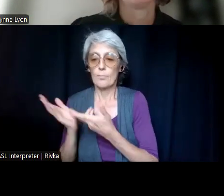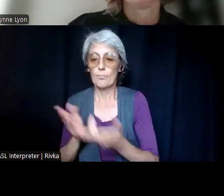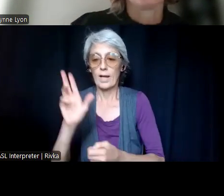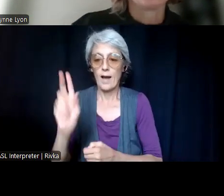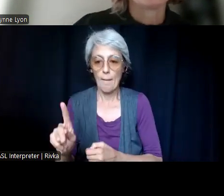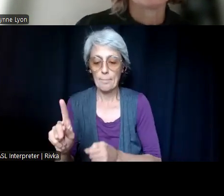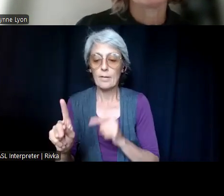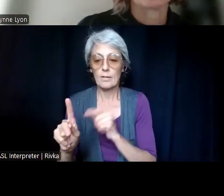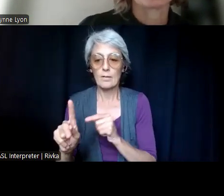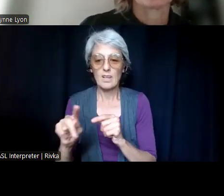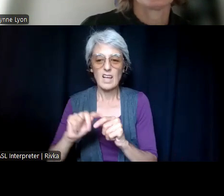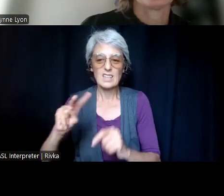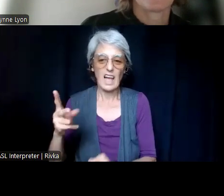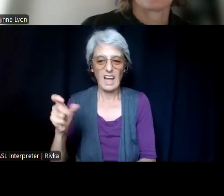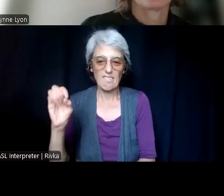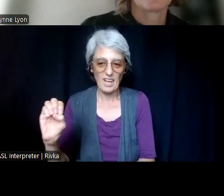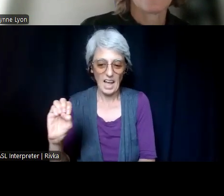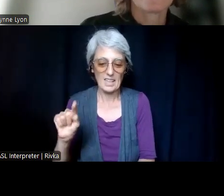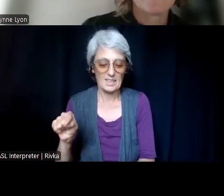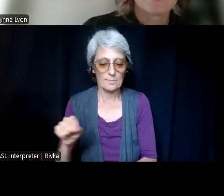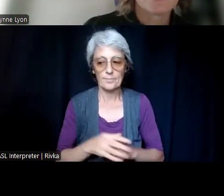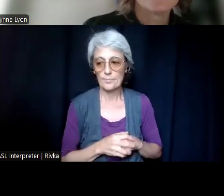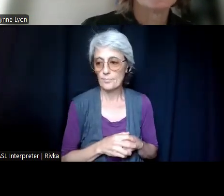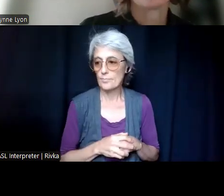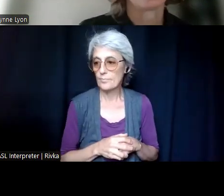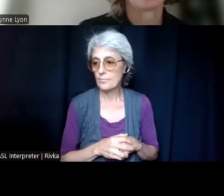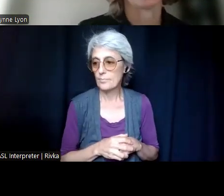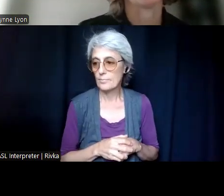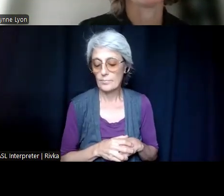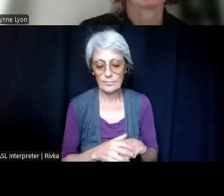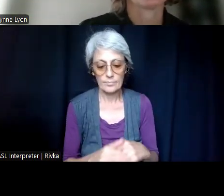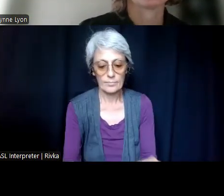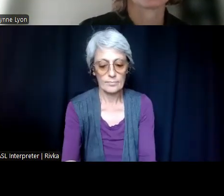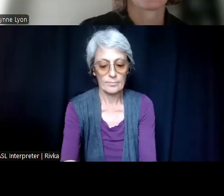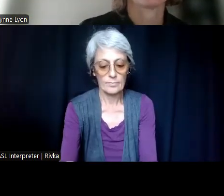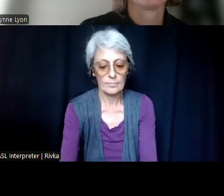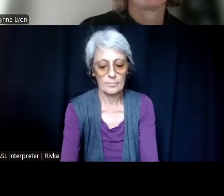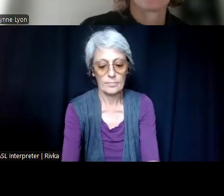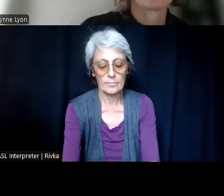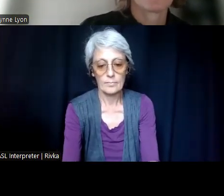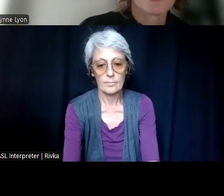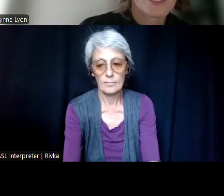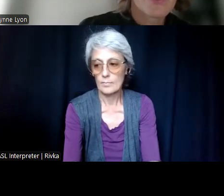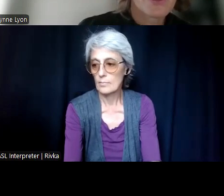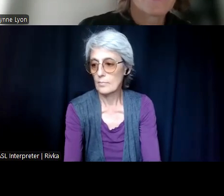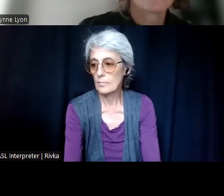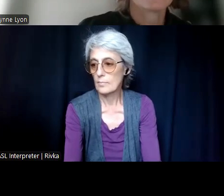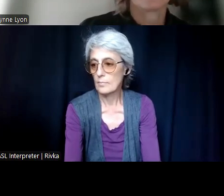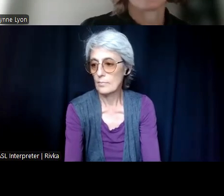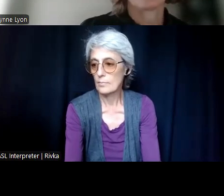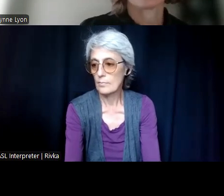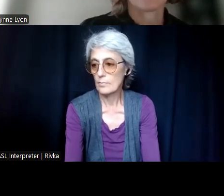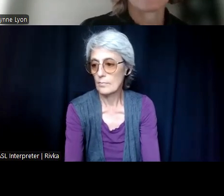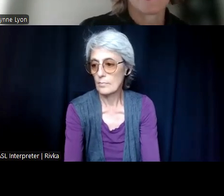phase. And then also starting to really look at quality measures, looked at how is our training working